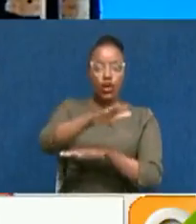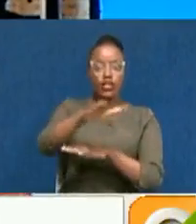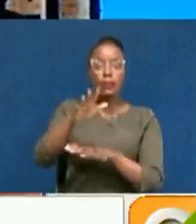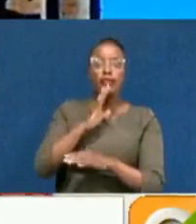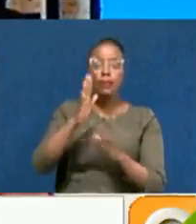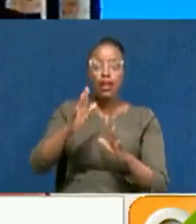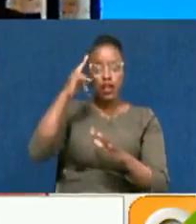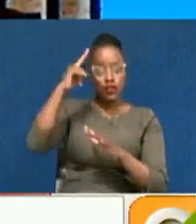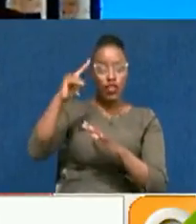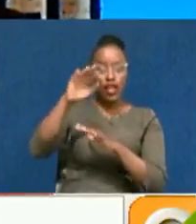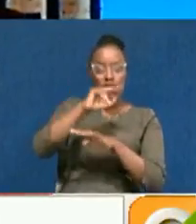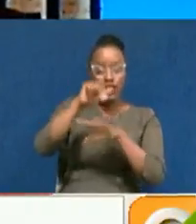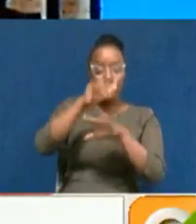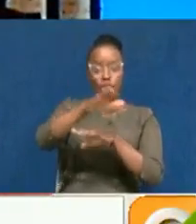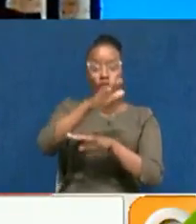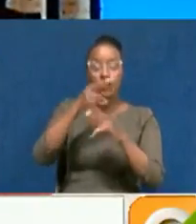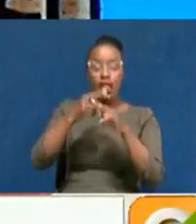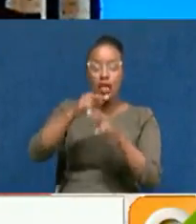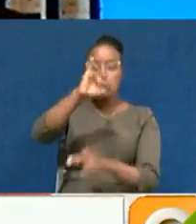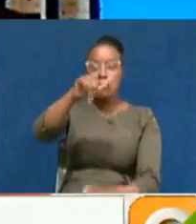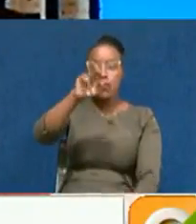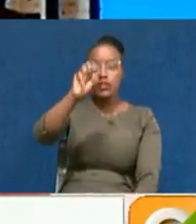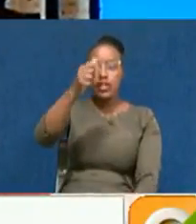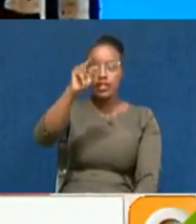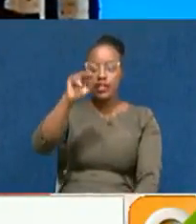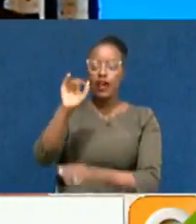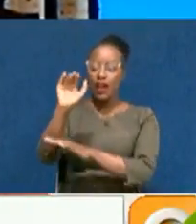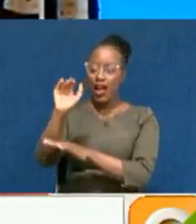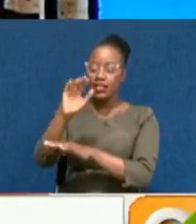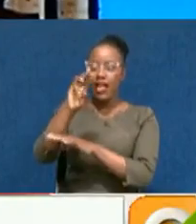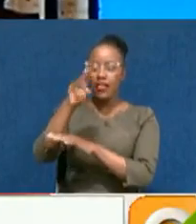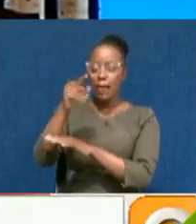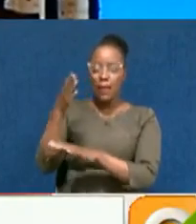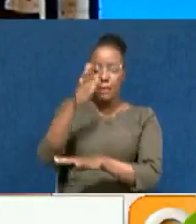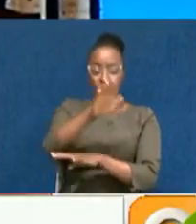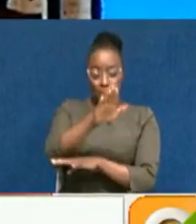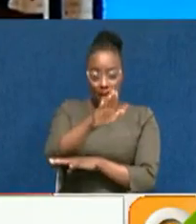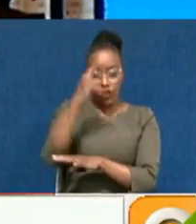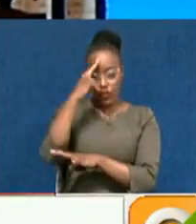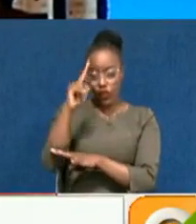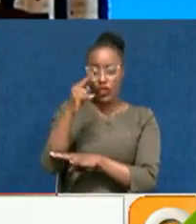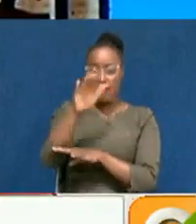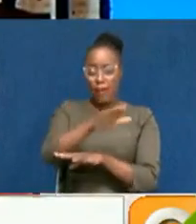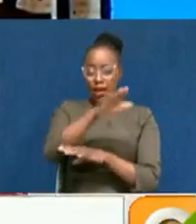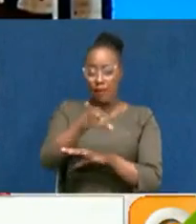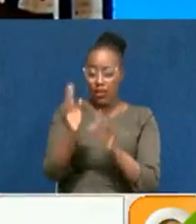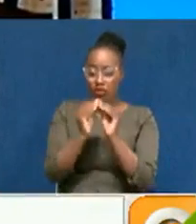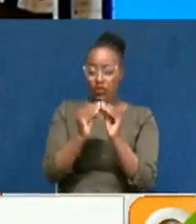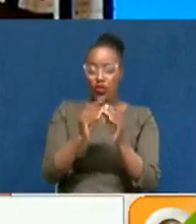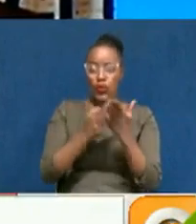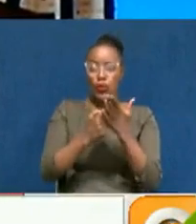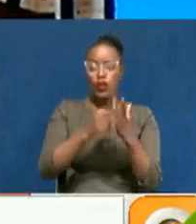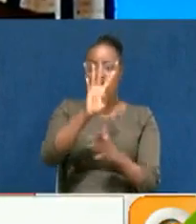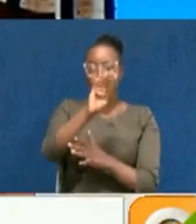The Speaker of the House, Justin Muturi, has recalled the House for a special sitting next week to deliberate on four